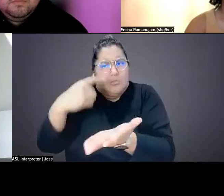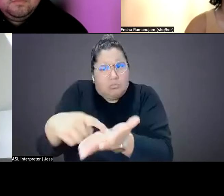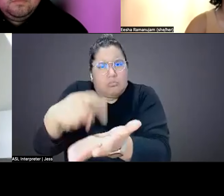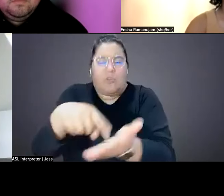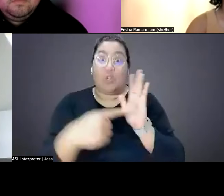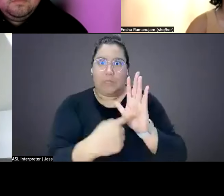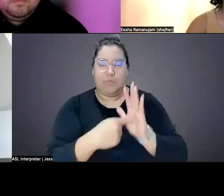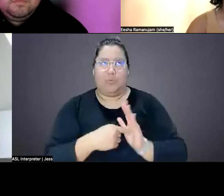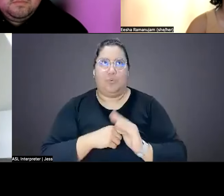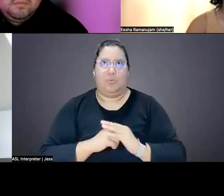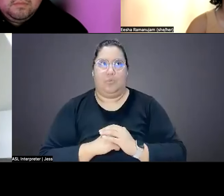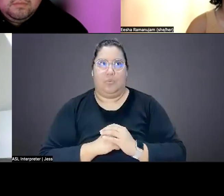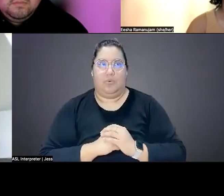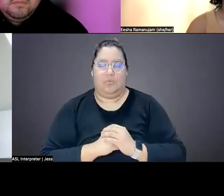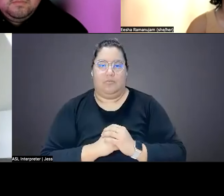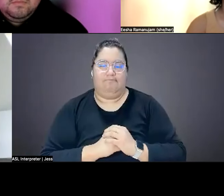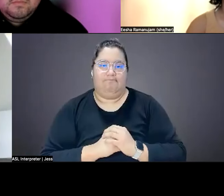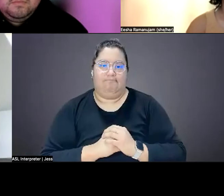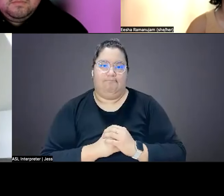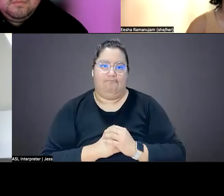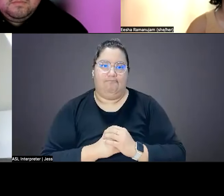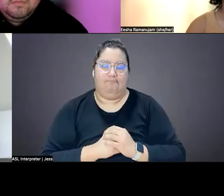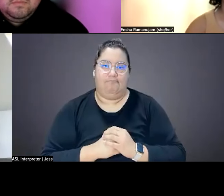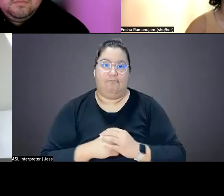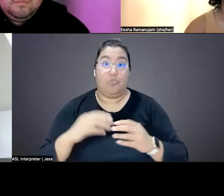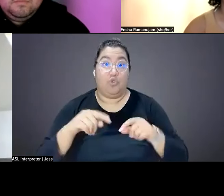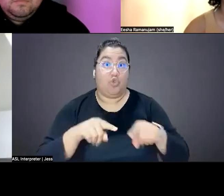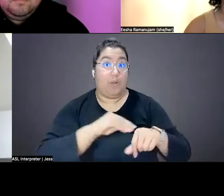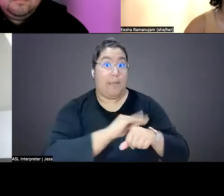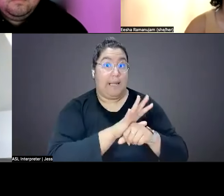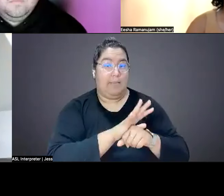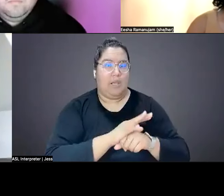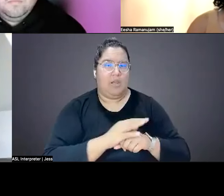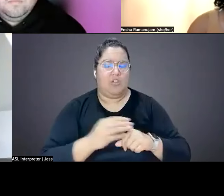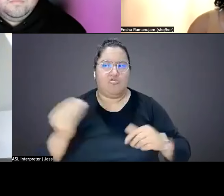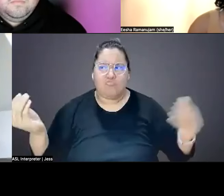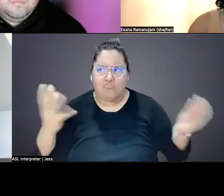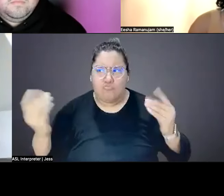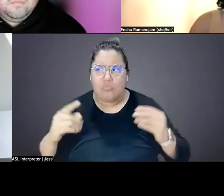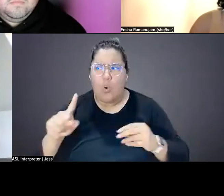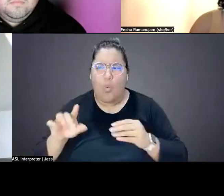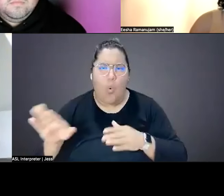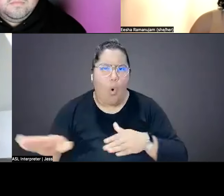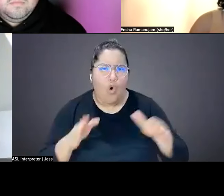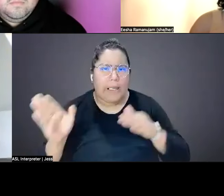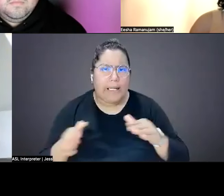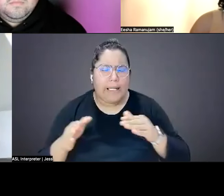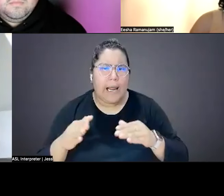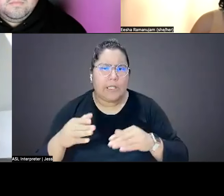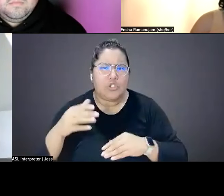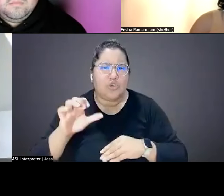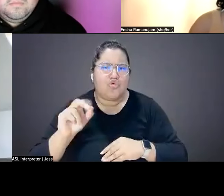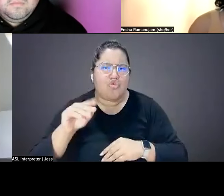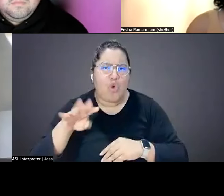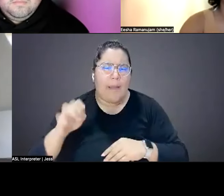the you know, over the course of the pandemic, hearing about like organized crime, especially in the Bay Area, where